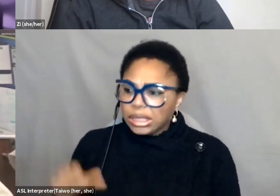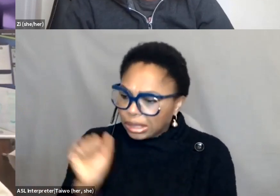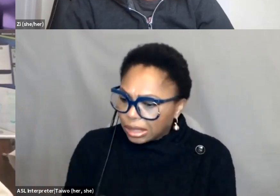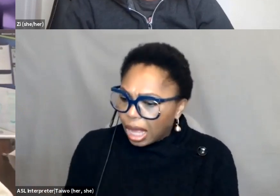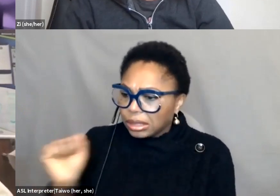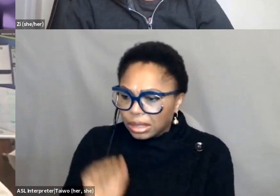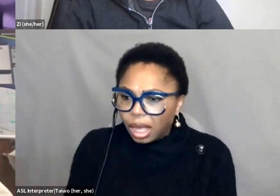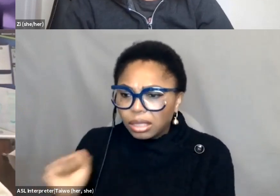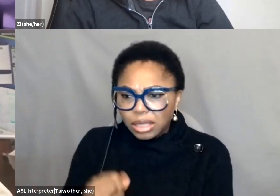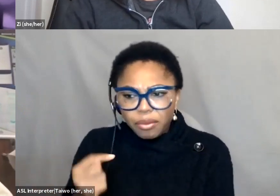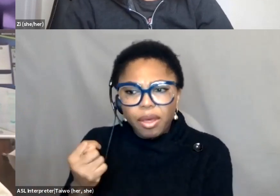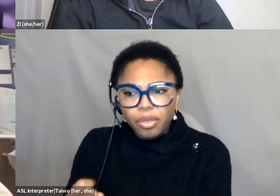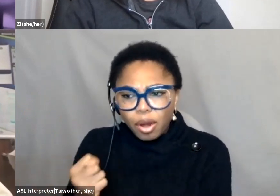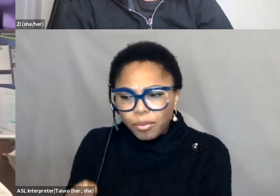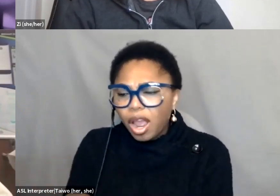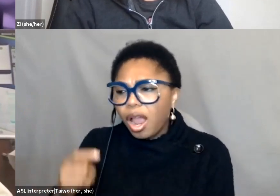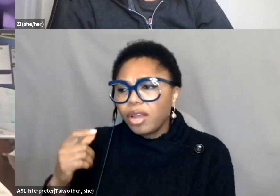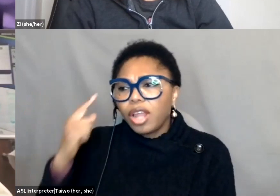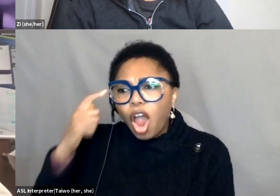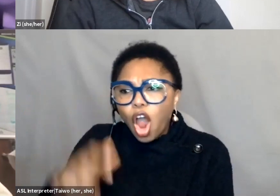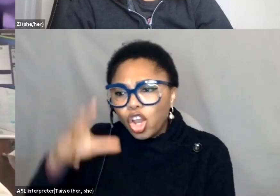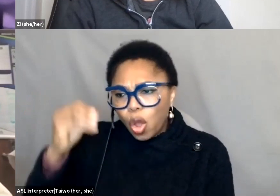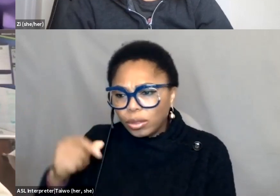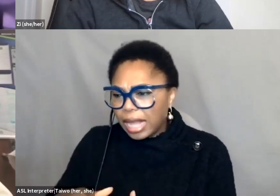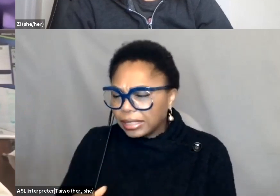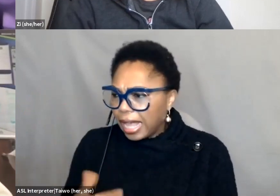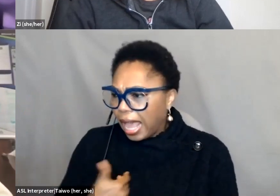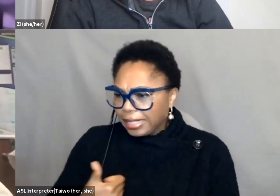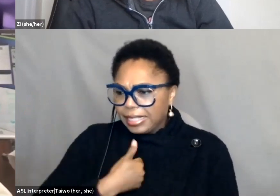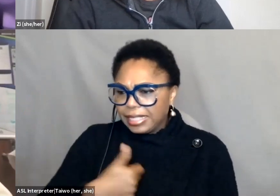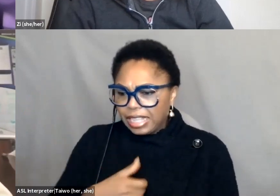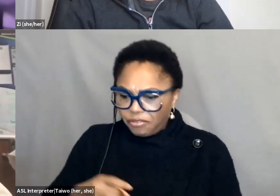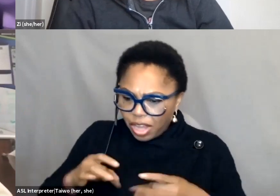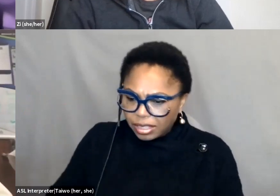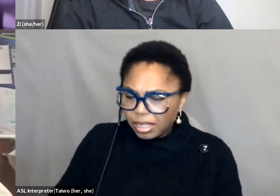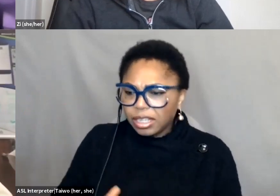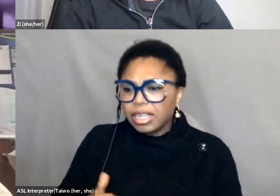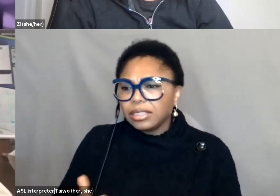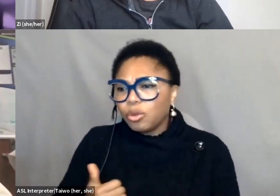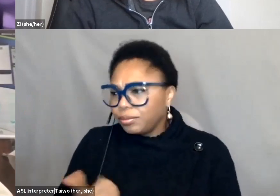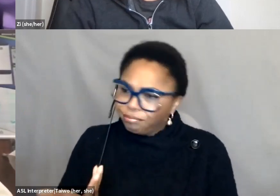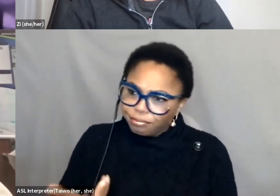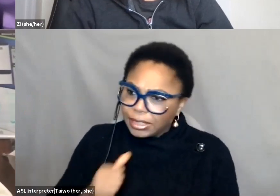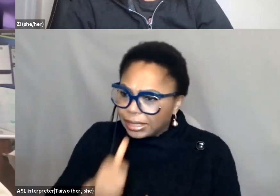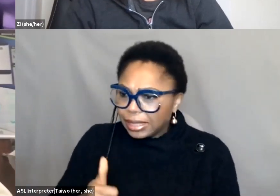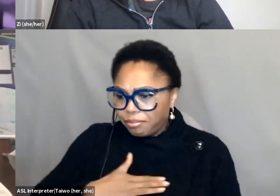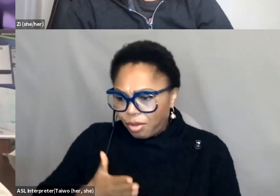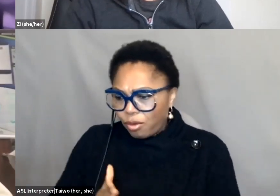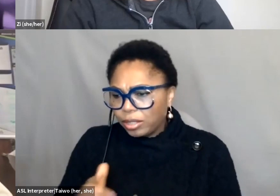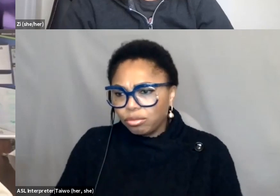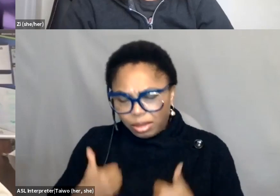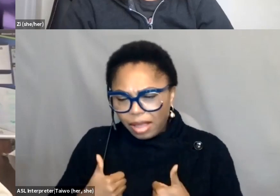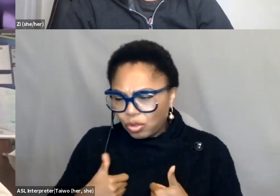in therapy and learned that I was harboring a festering self-hatred that denied my right to life. And I began to